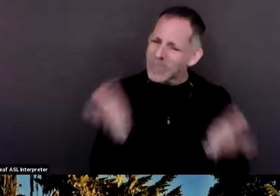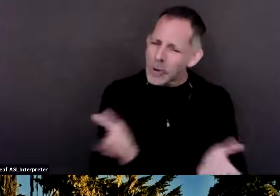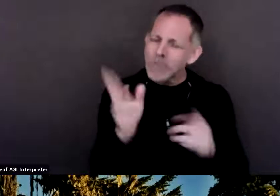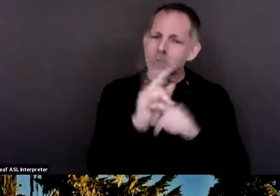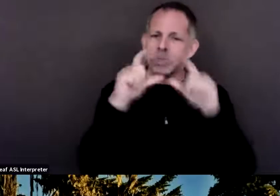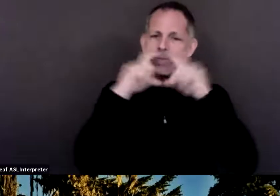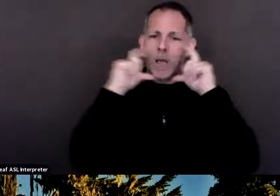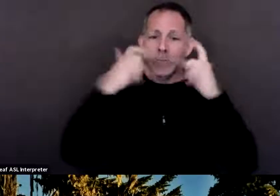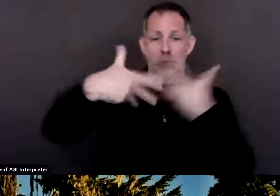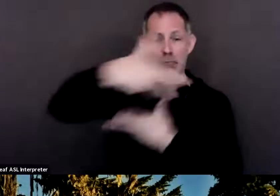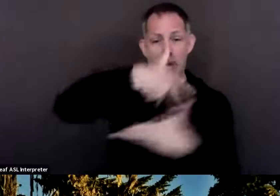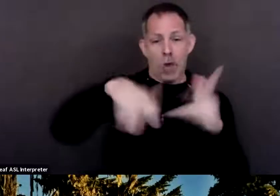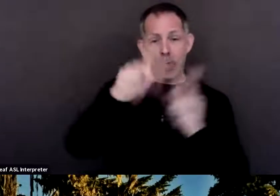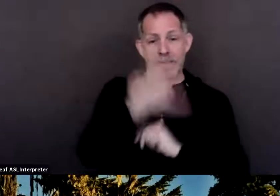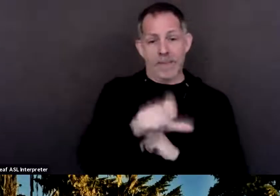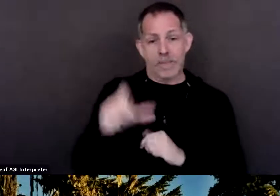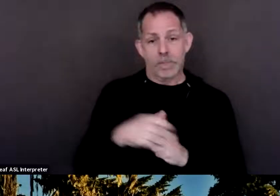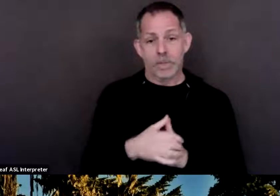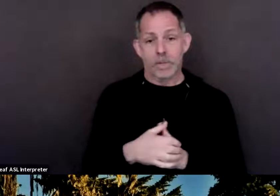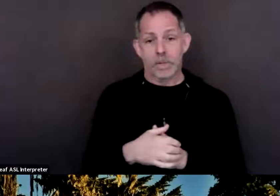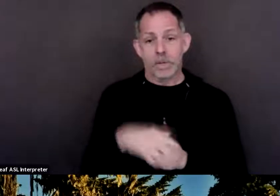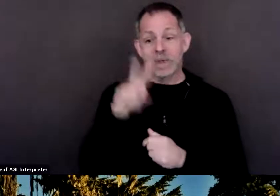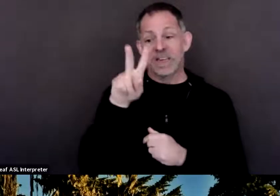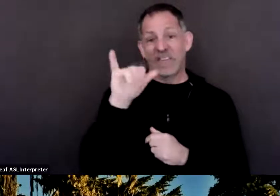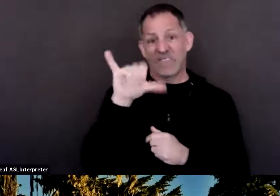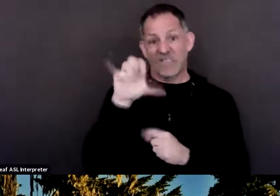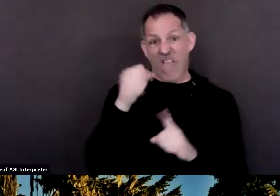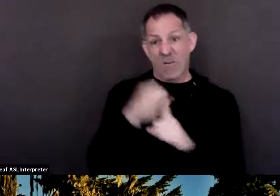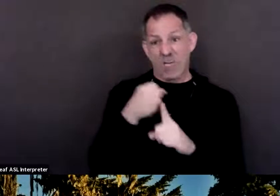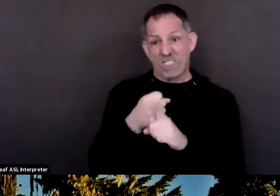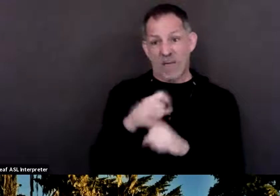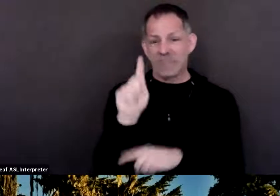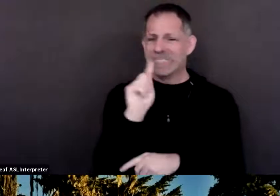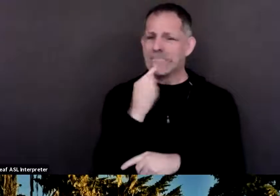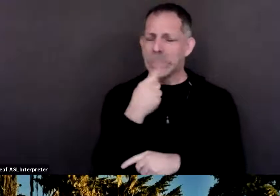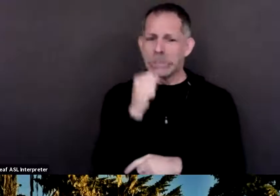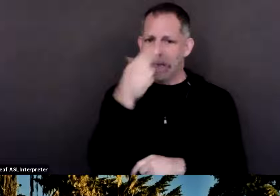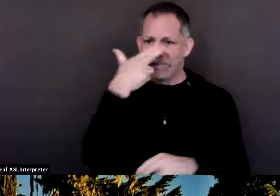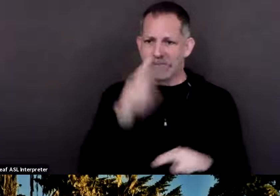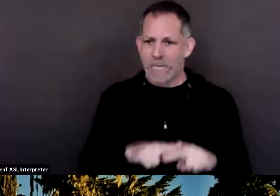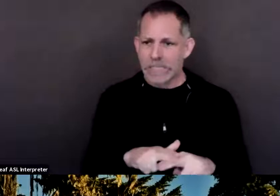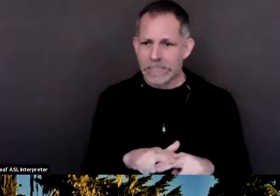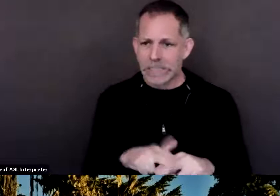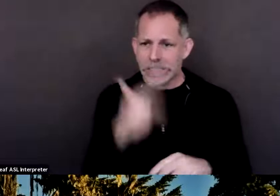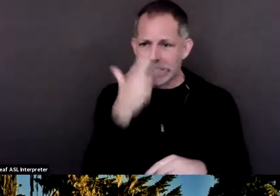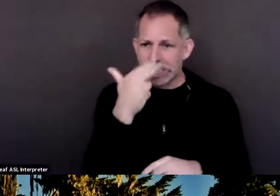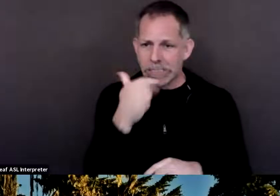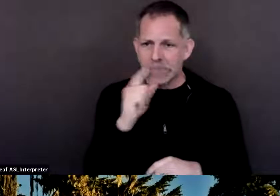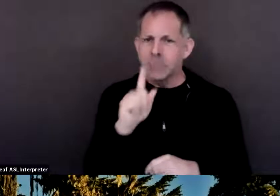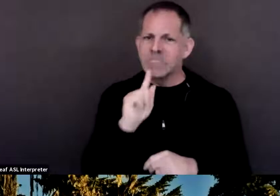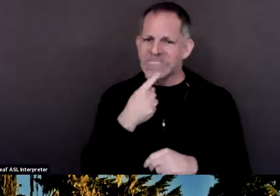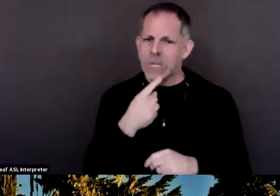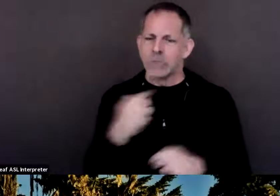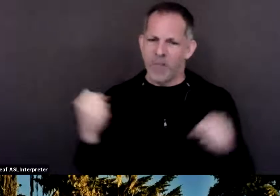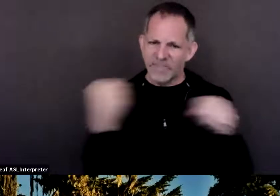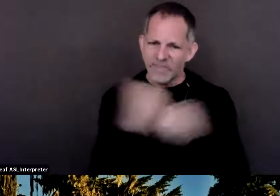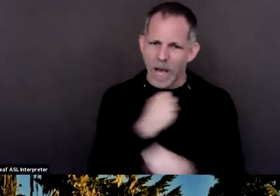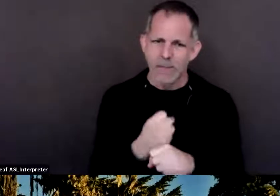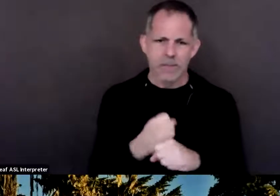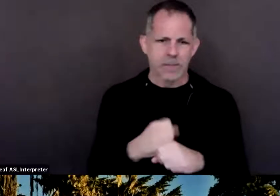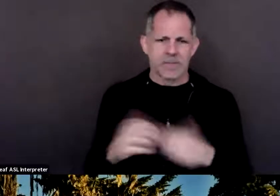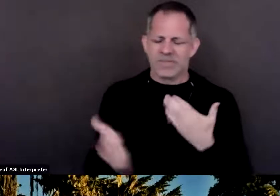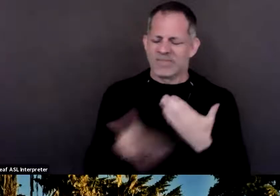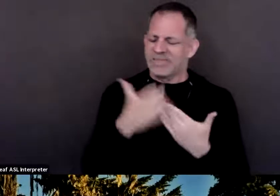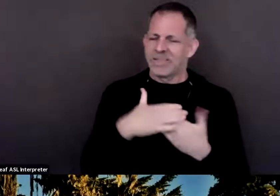an ever-expanding proportion of cases accounted for by more transmissible variants like the B.1.1.7